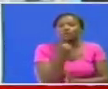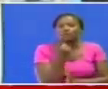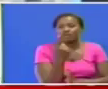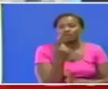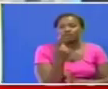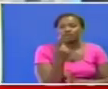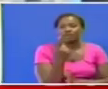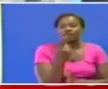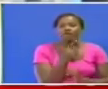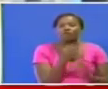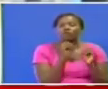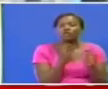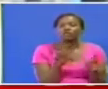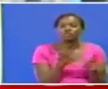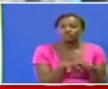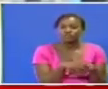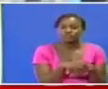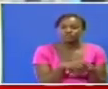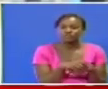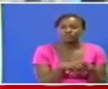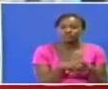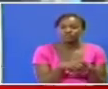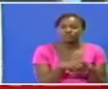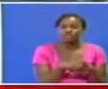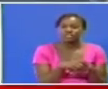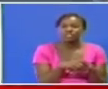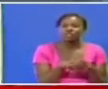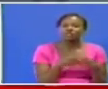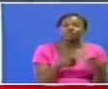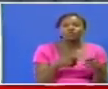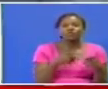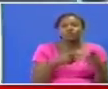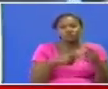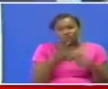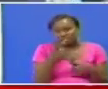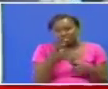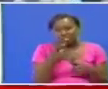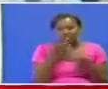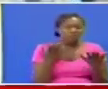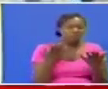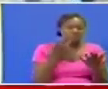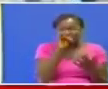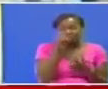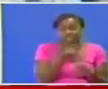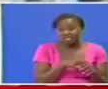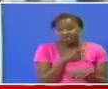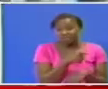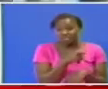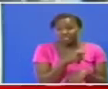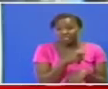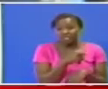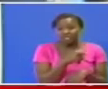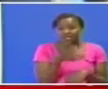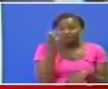We went on to lose. We defeated Jubilee, or the type of Jubilee that time, because of the bad